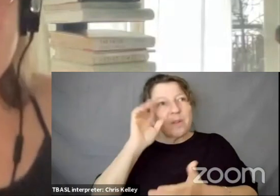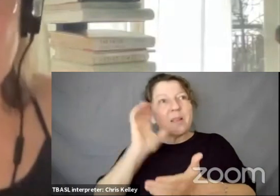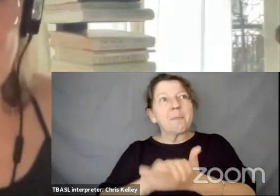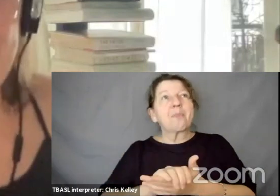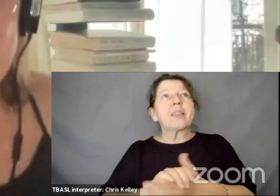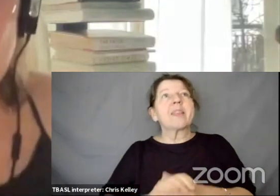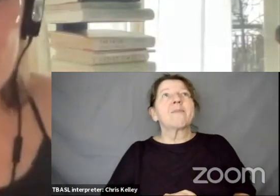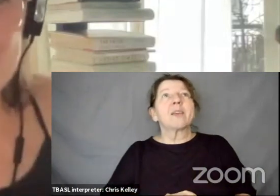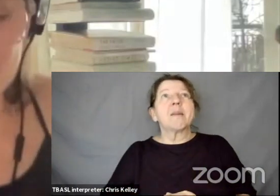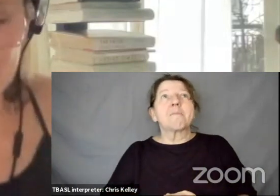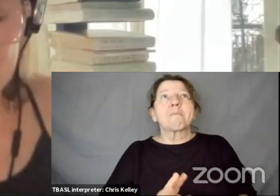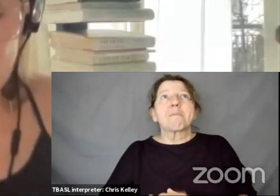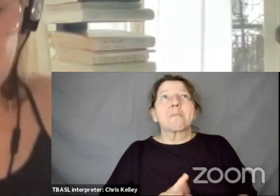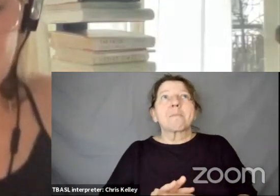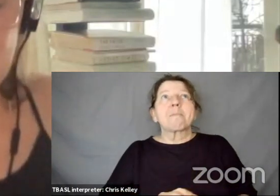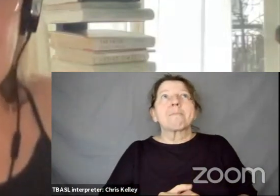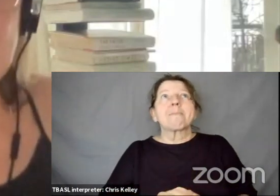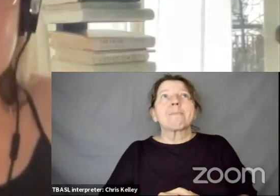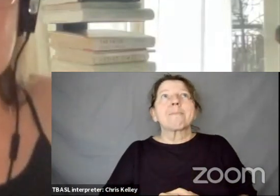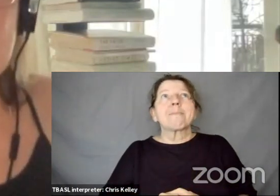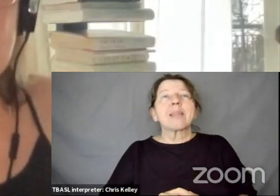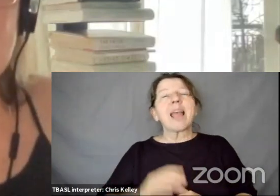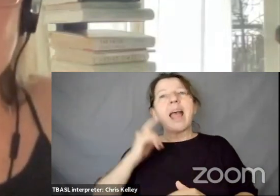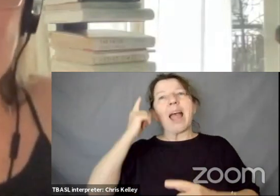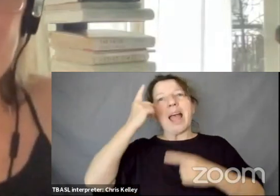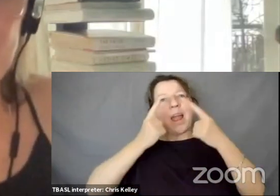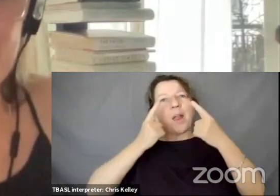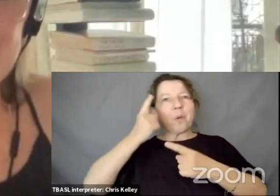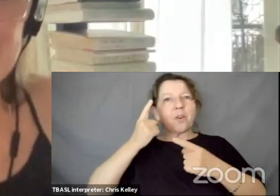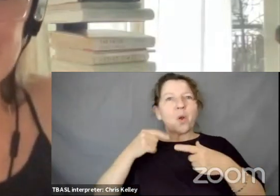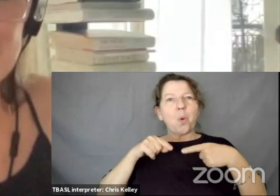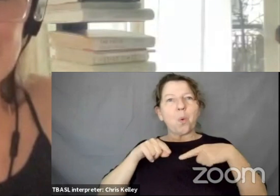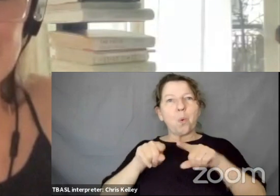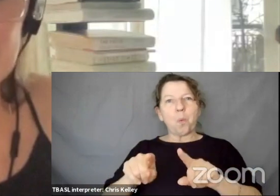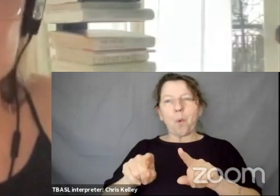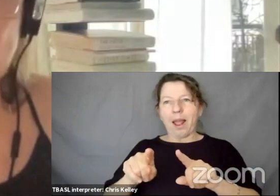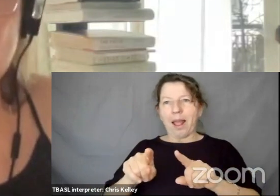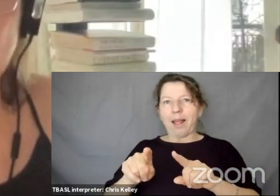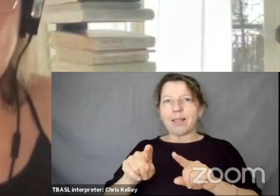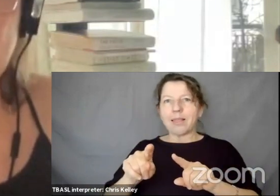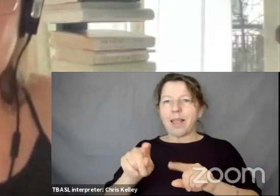I wondered in watching all these pieces, have we got any better at dealing with loss,